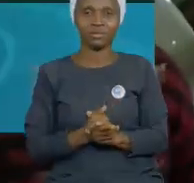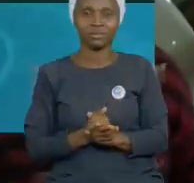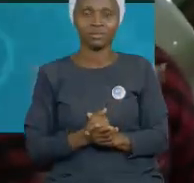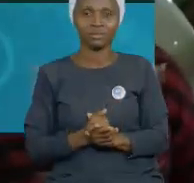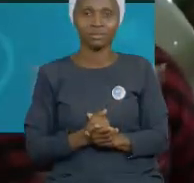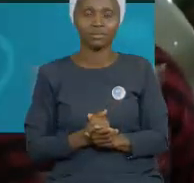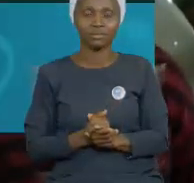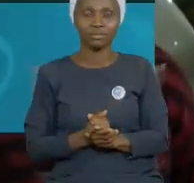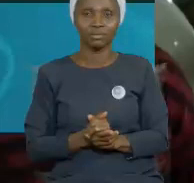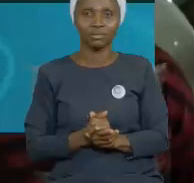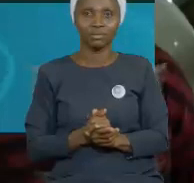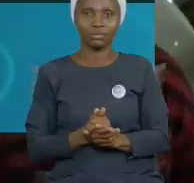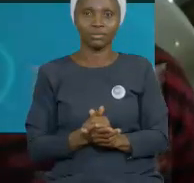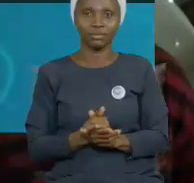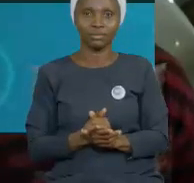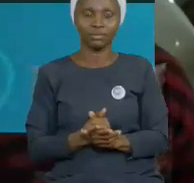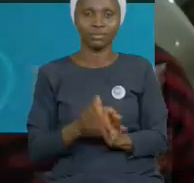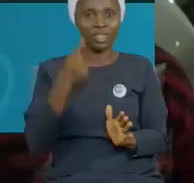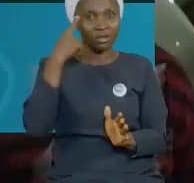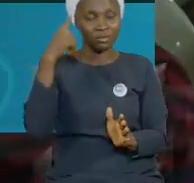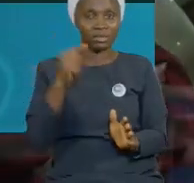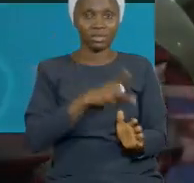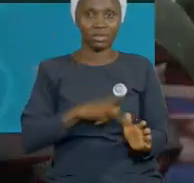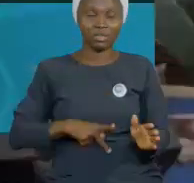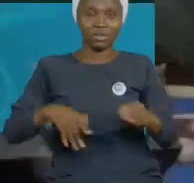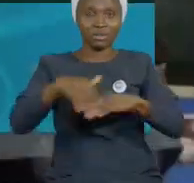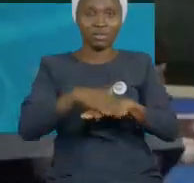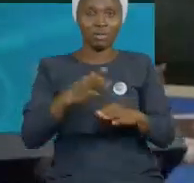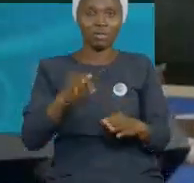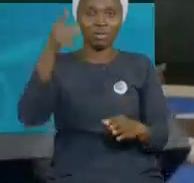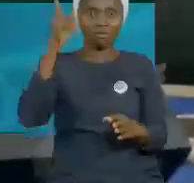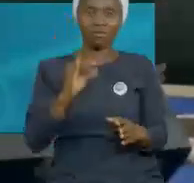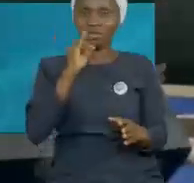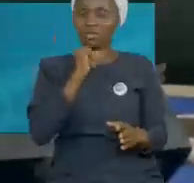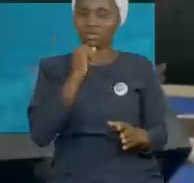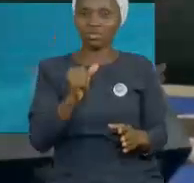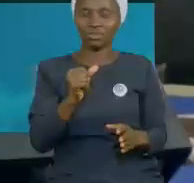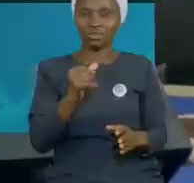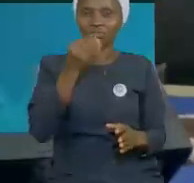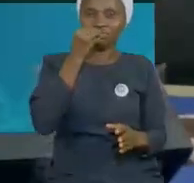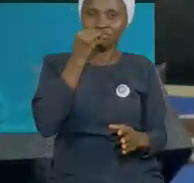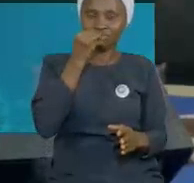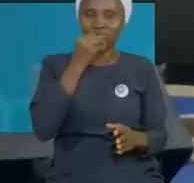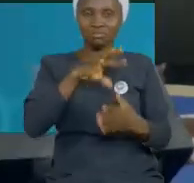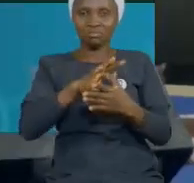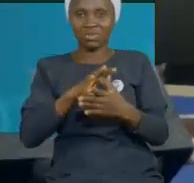17. For the kingdom of God is not meat and